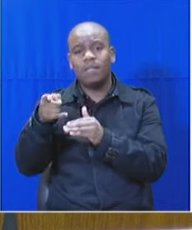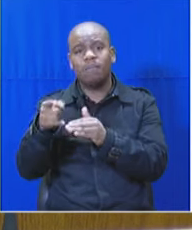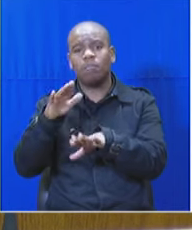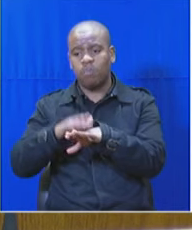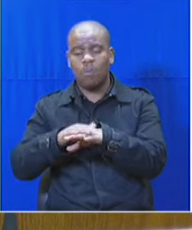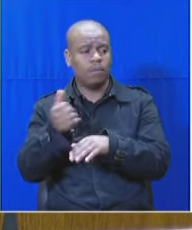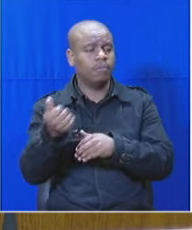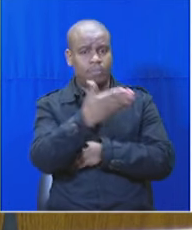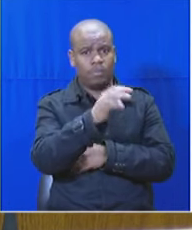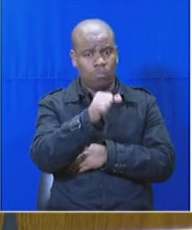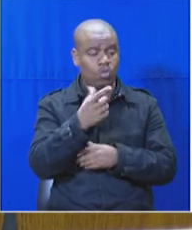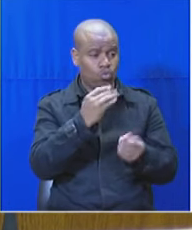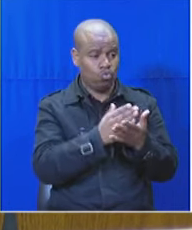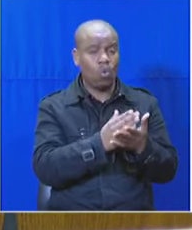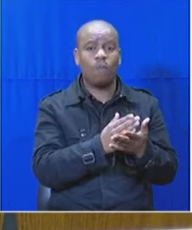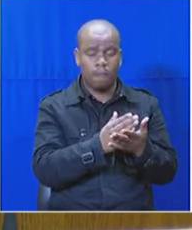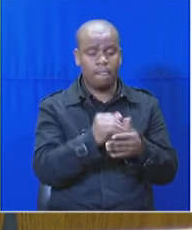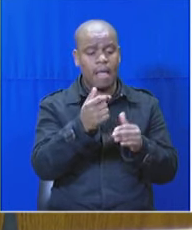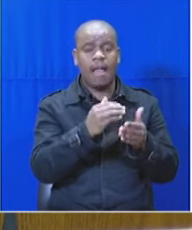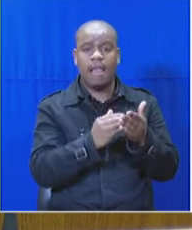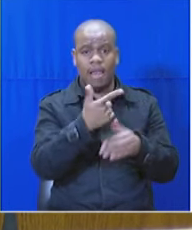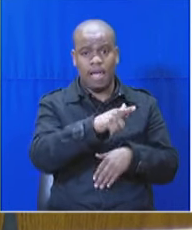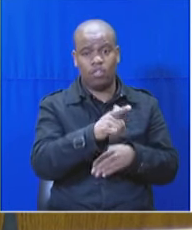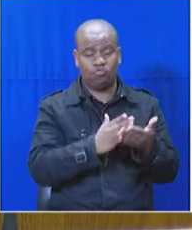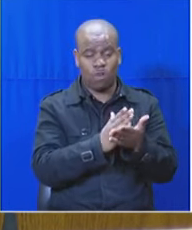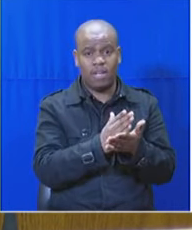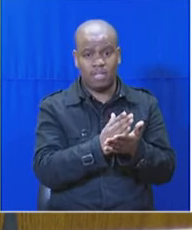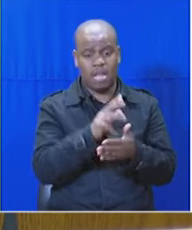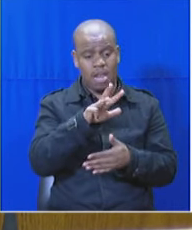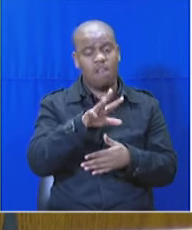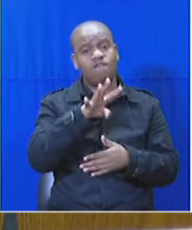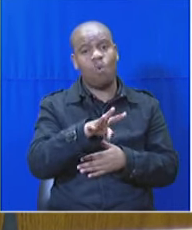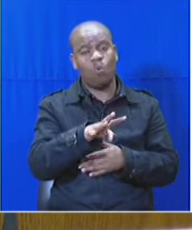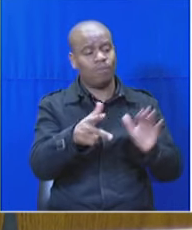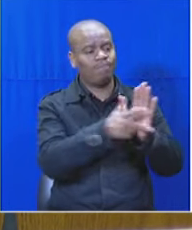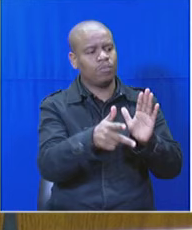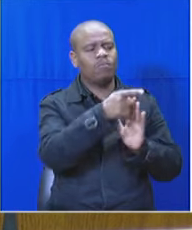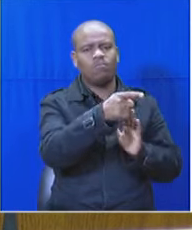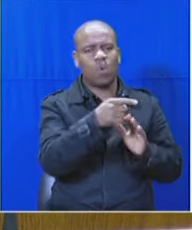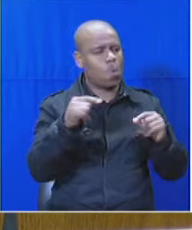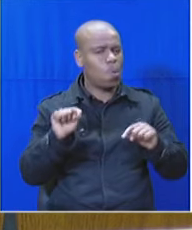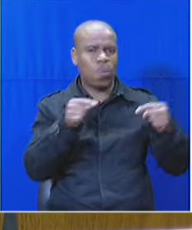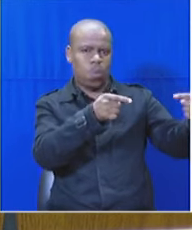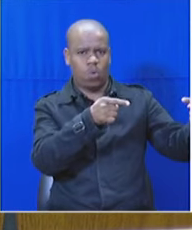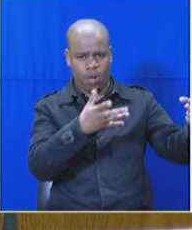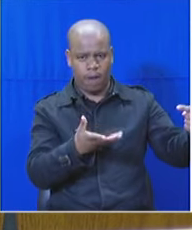the Amendment of Restitution Land Rights Act of 1994. This is a matter, therefore, that